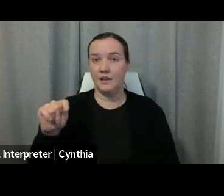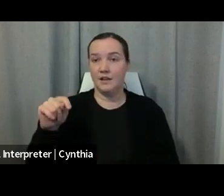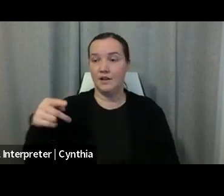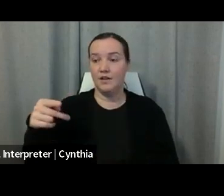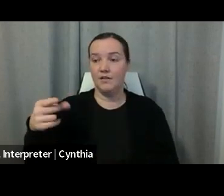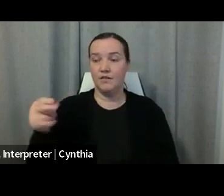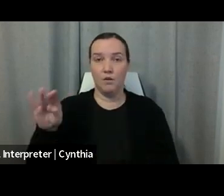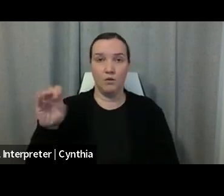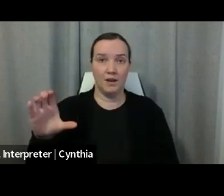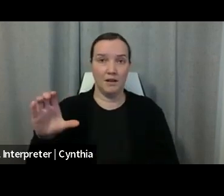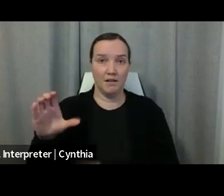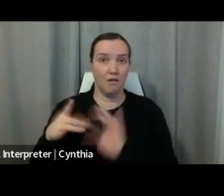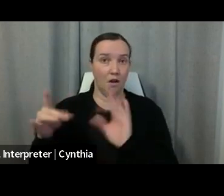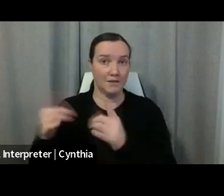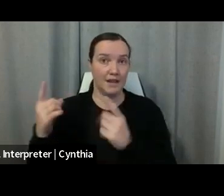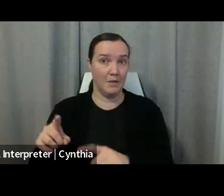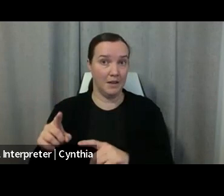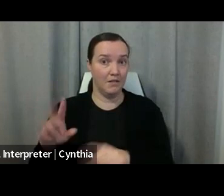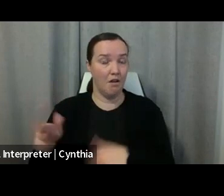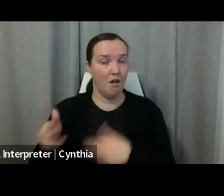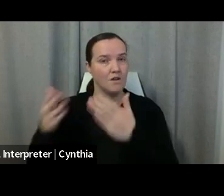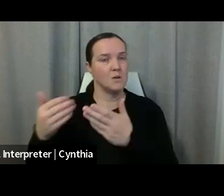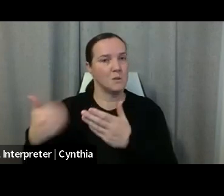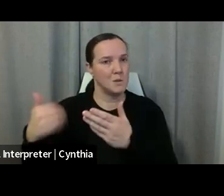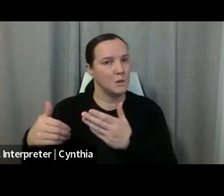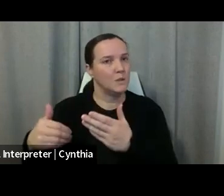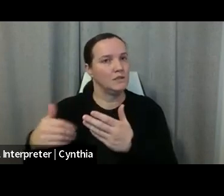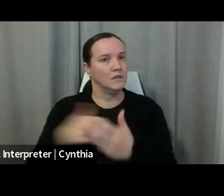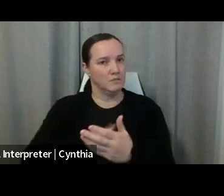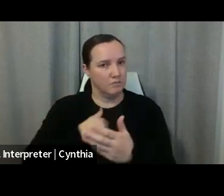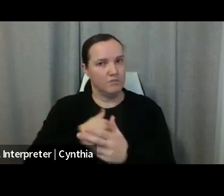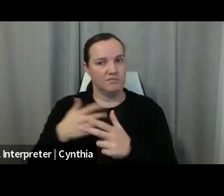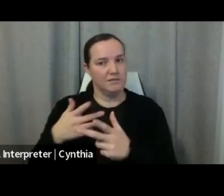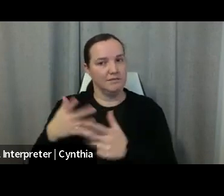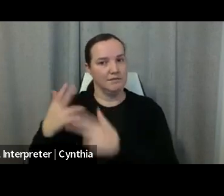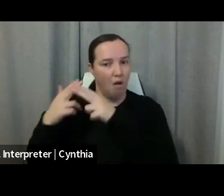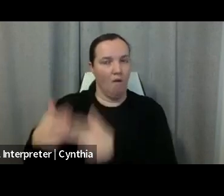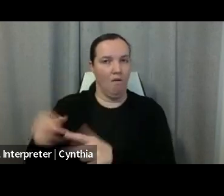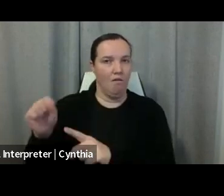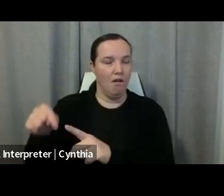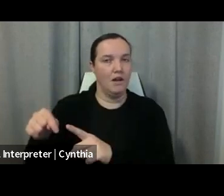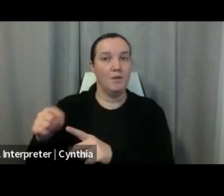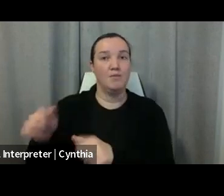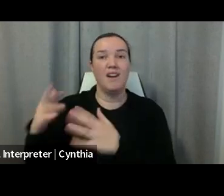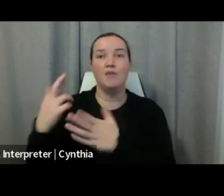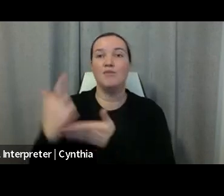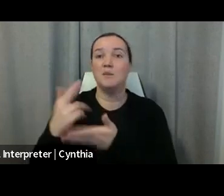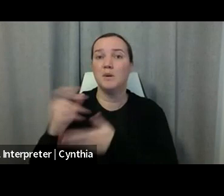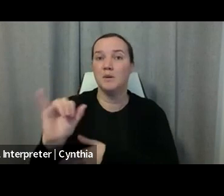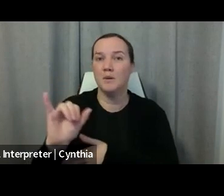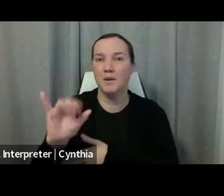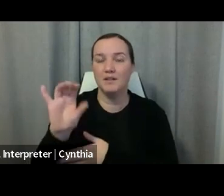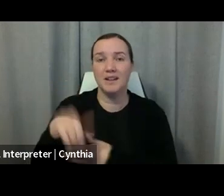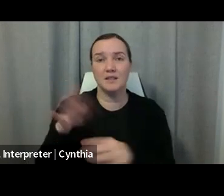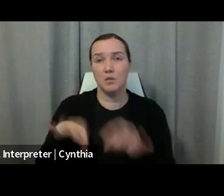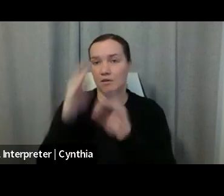made offered not only just let's call it, let's name it, but also resources, right? That there were resources offered. And so that's something for you to think